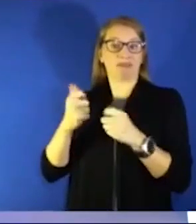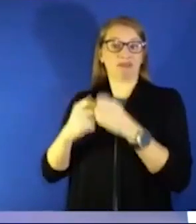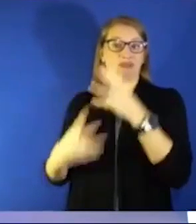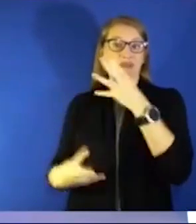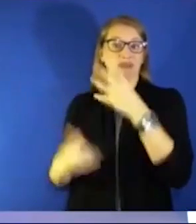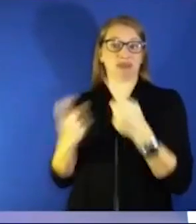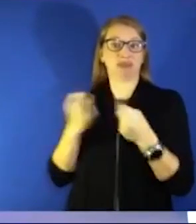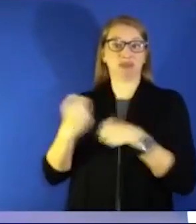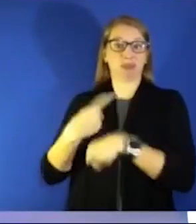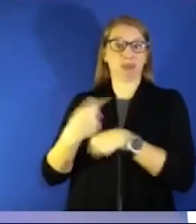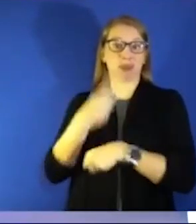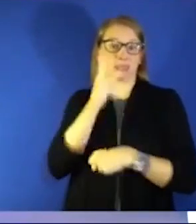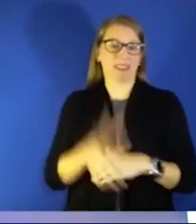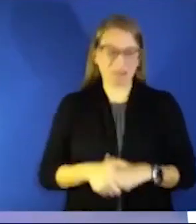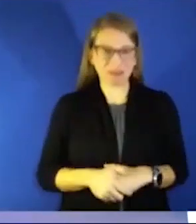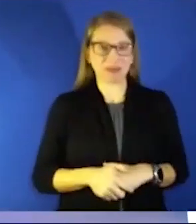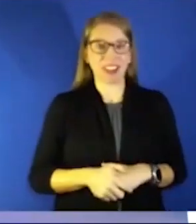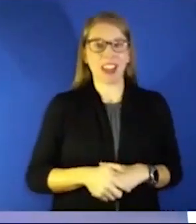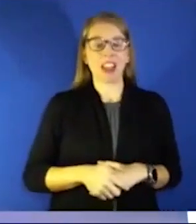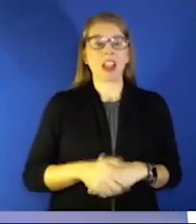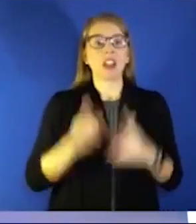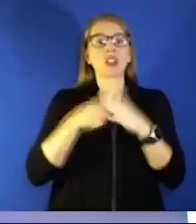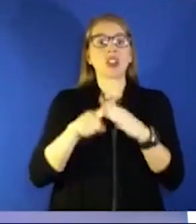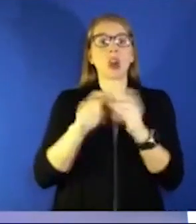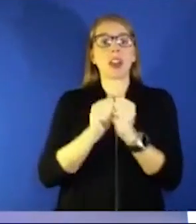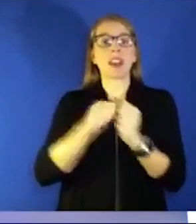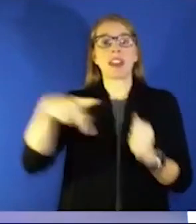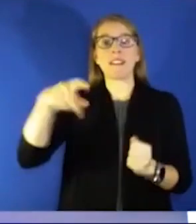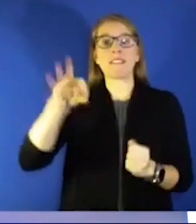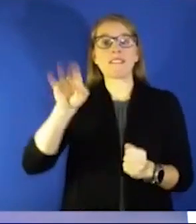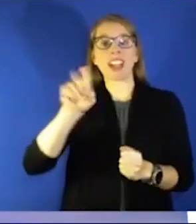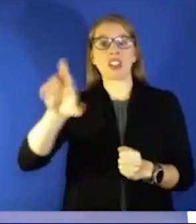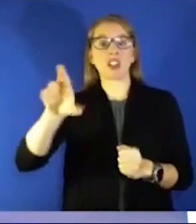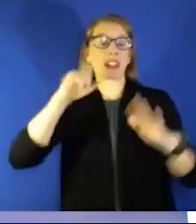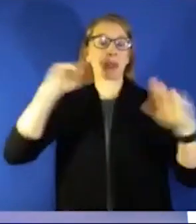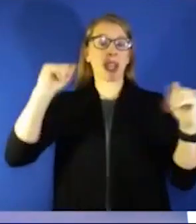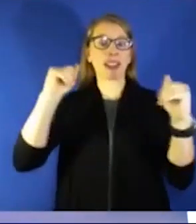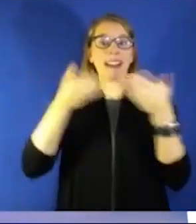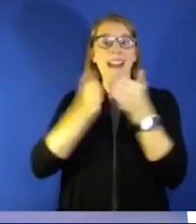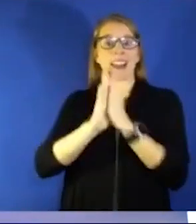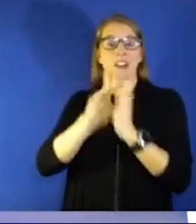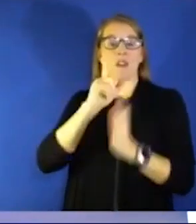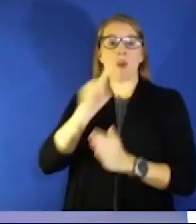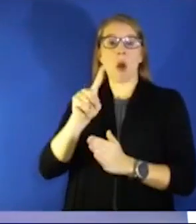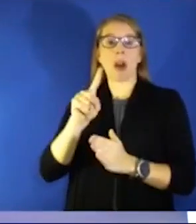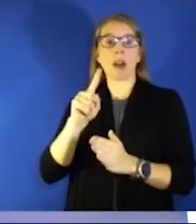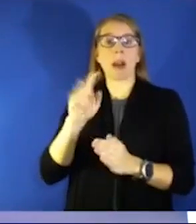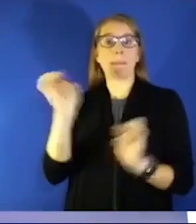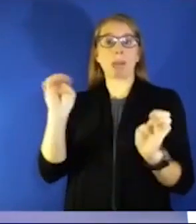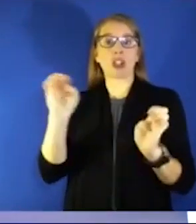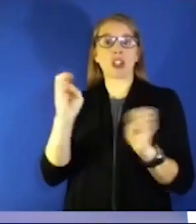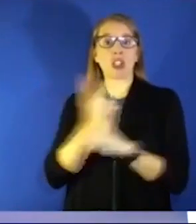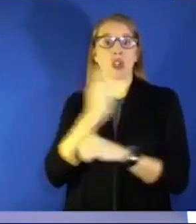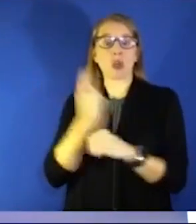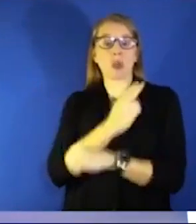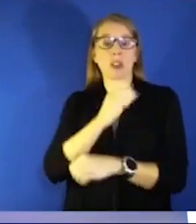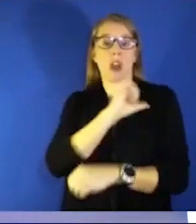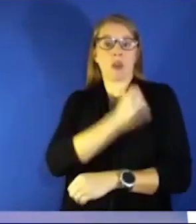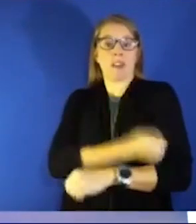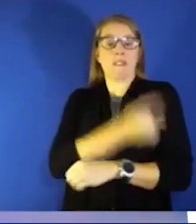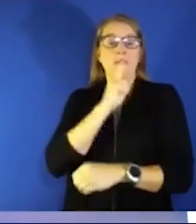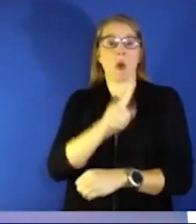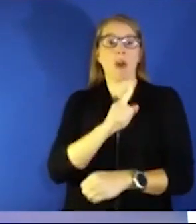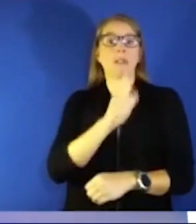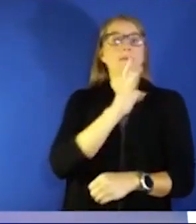today. So I want to start out with something, though, about Pfizer expected to ask for emergency use authorization for children 5 to 11 years old in just a matter of